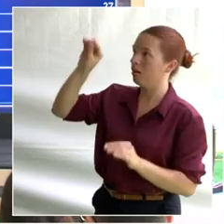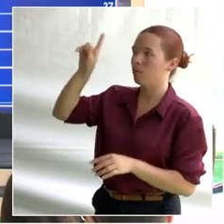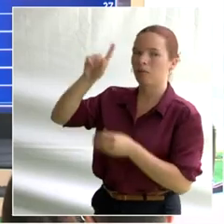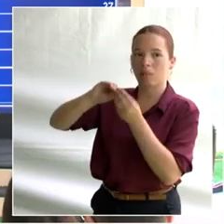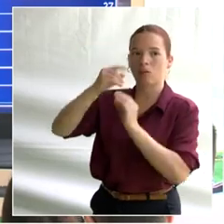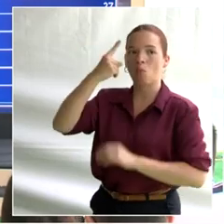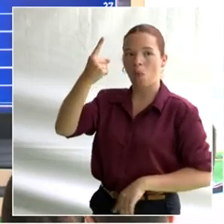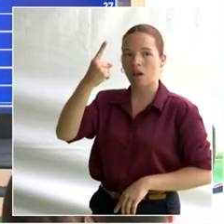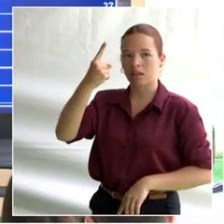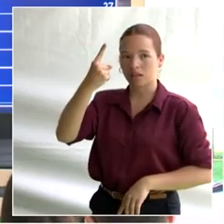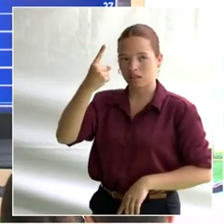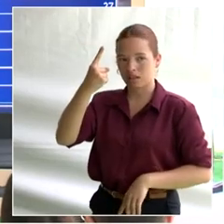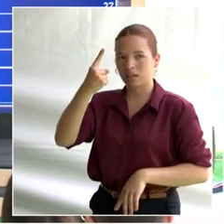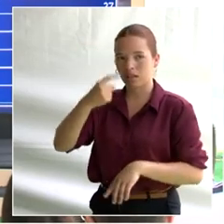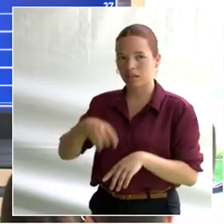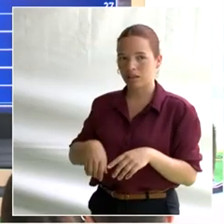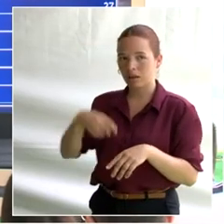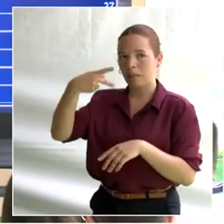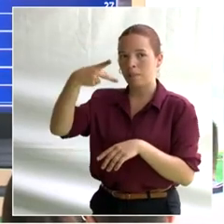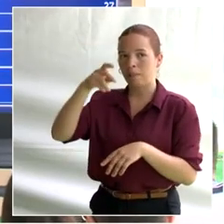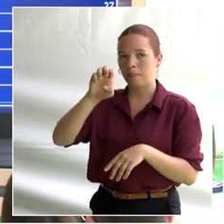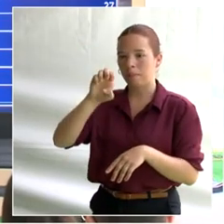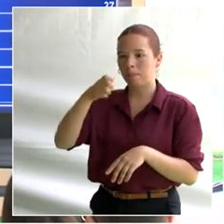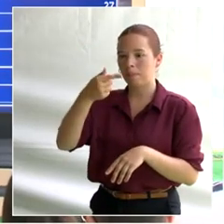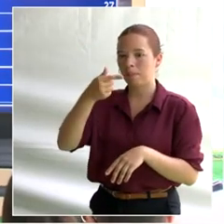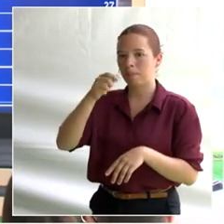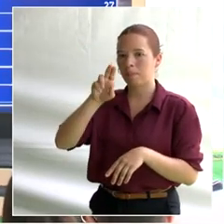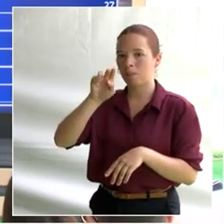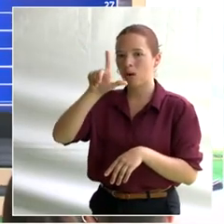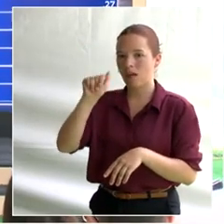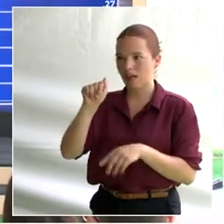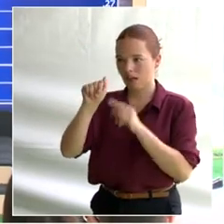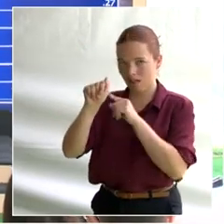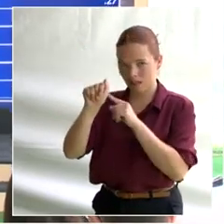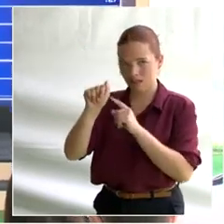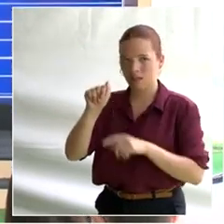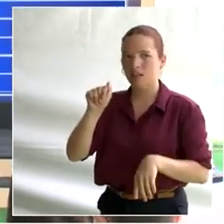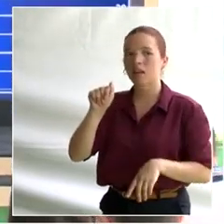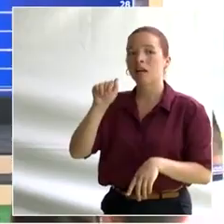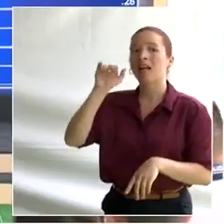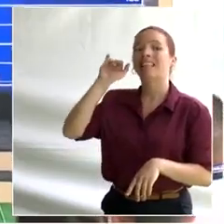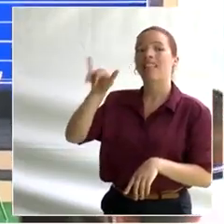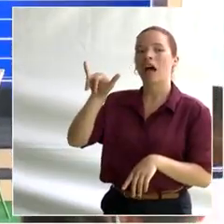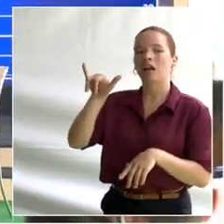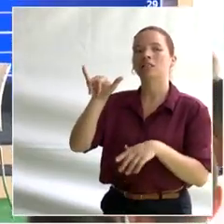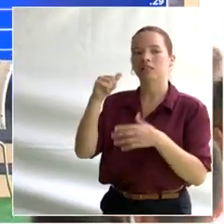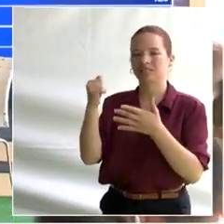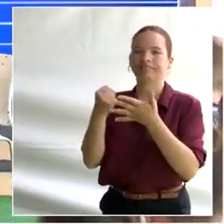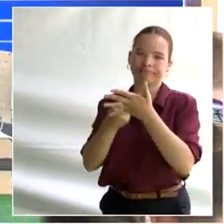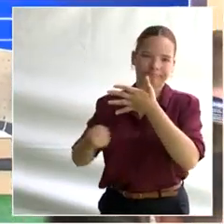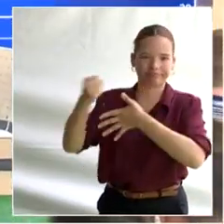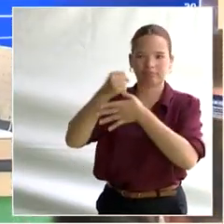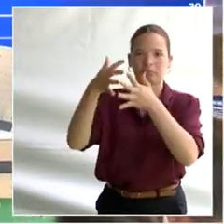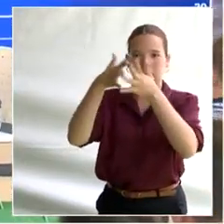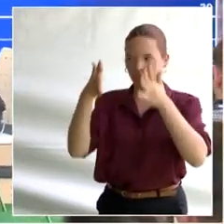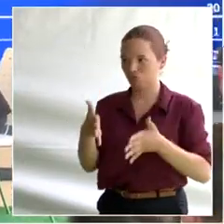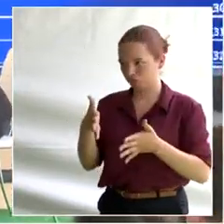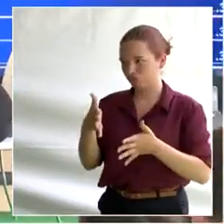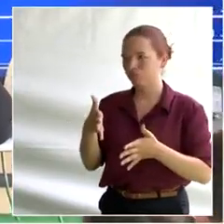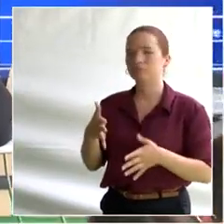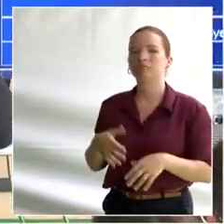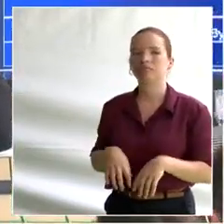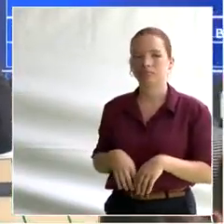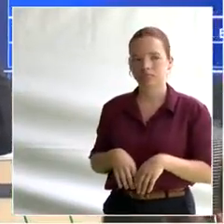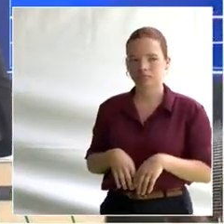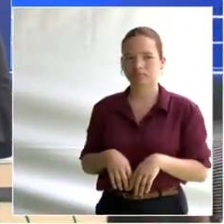Pegula. All right, the number 1 American, Jessica Pegula. Yes, we put it. Thank you so much to the